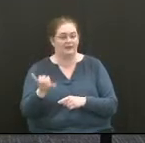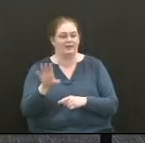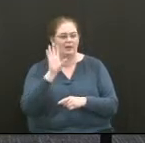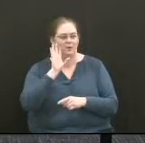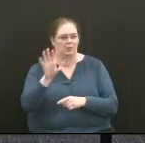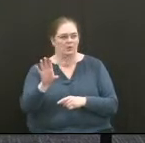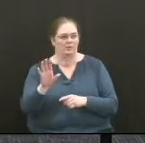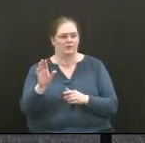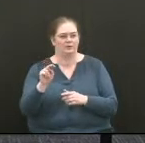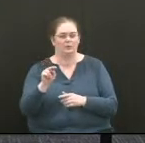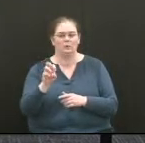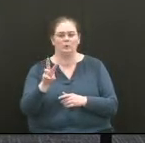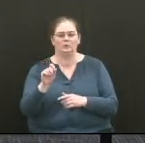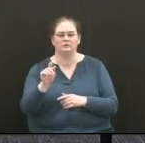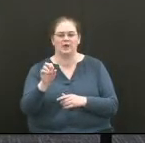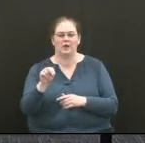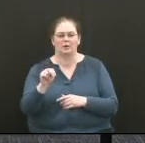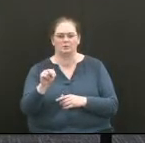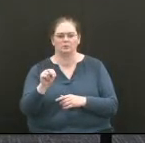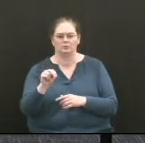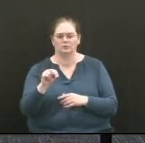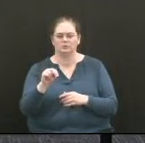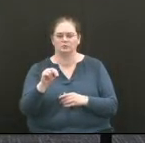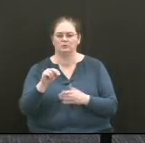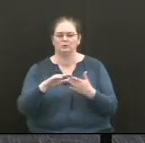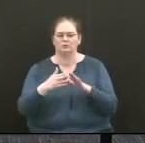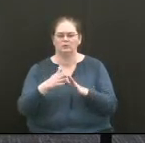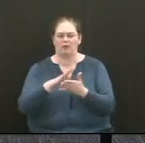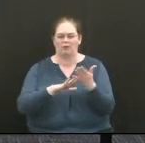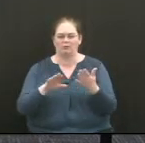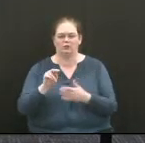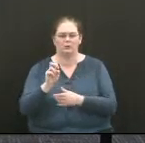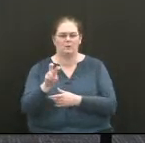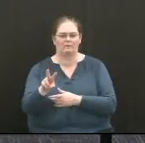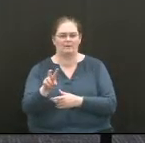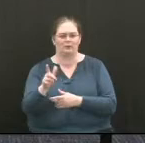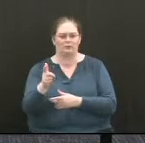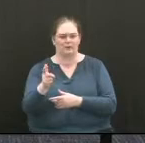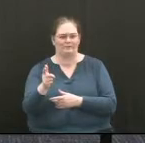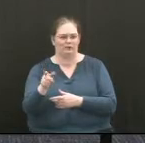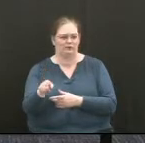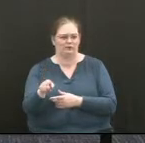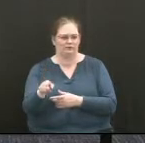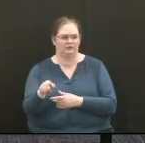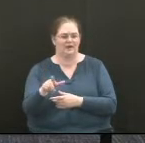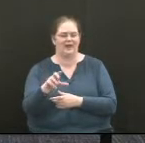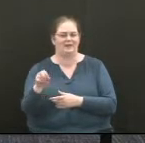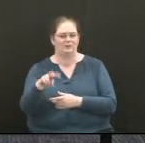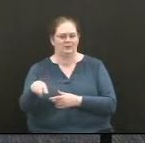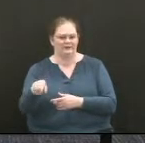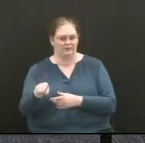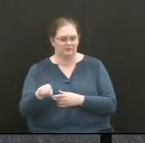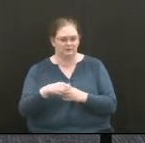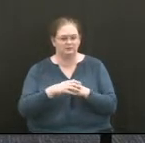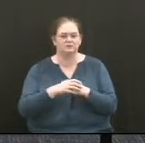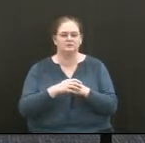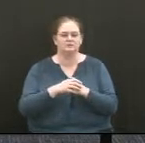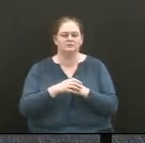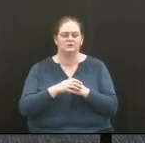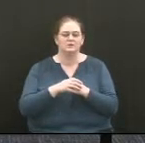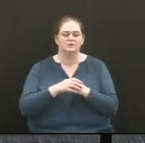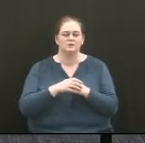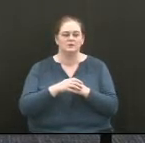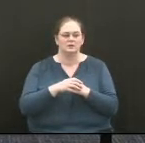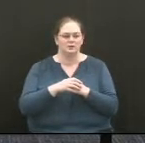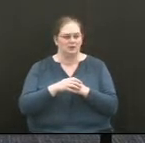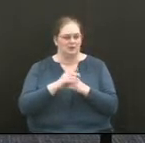going to be held at the Newtown campus of the community college on November 21st and the 22nd. So